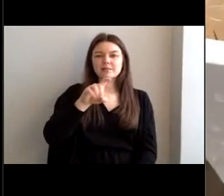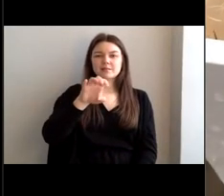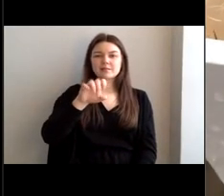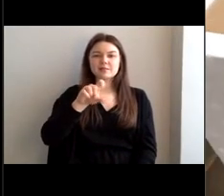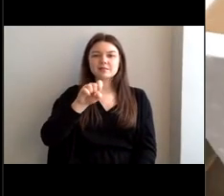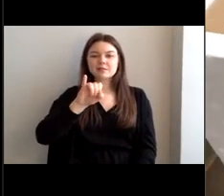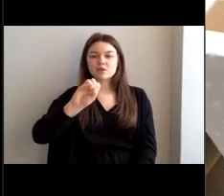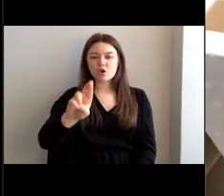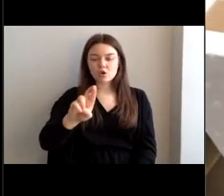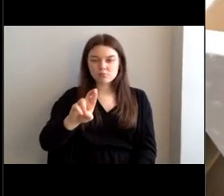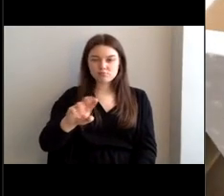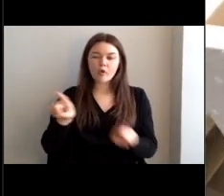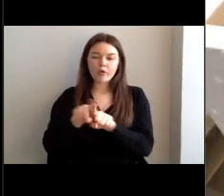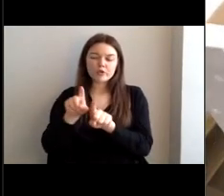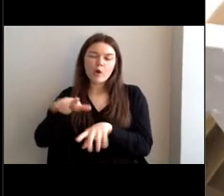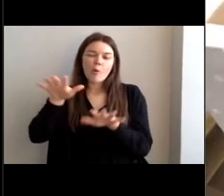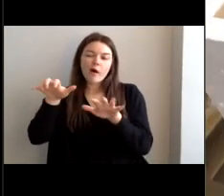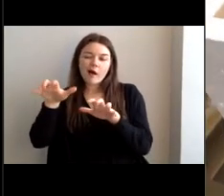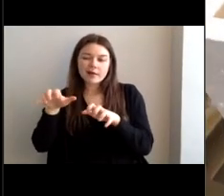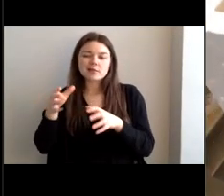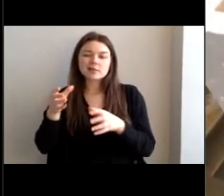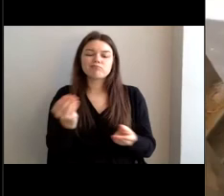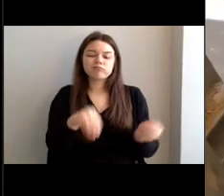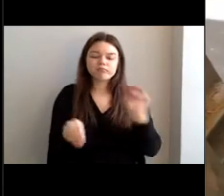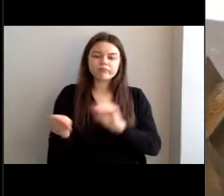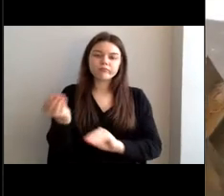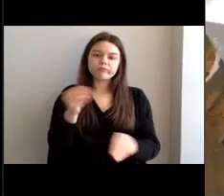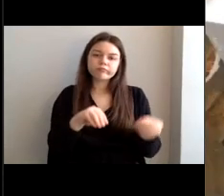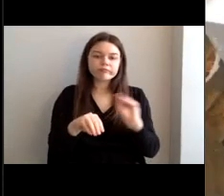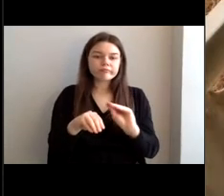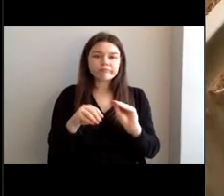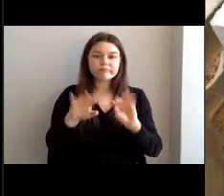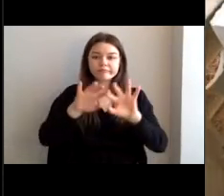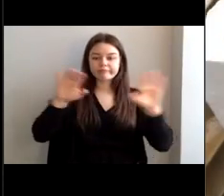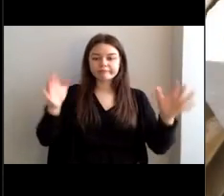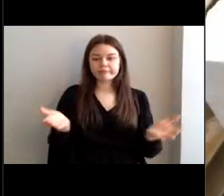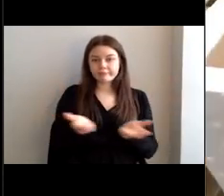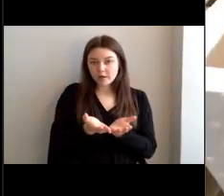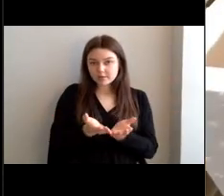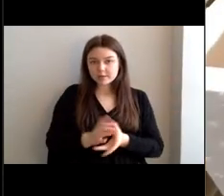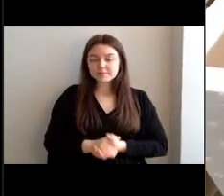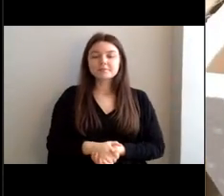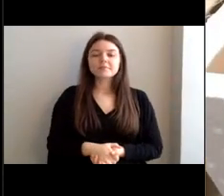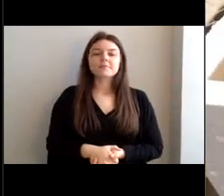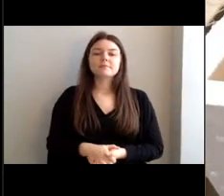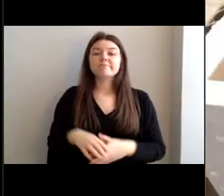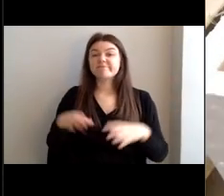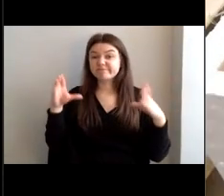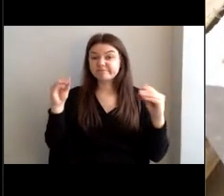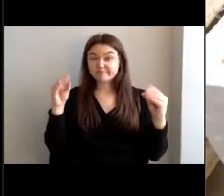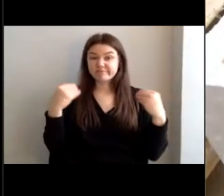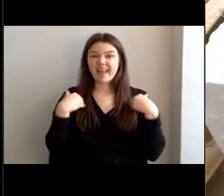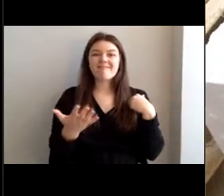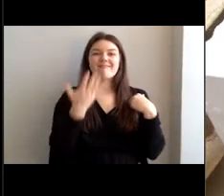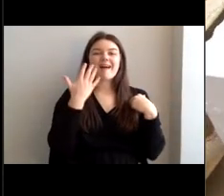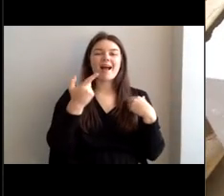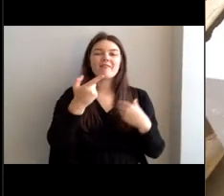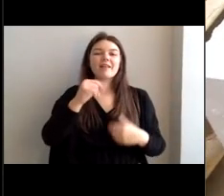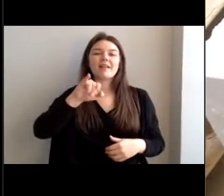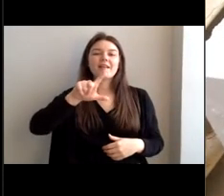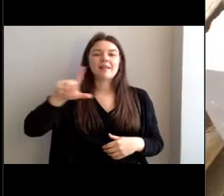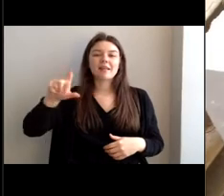with ice packs usually, and in a styrofoam box. Now lobsters have five pairs of gills. So as long as